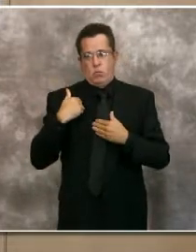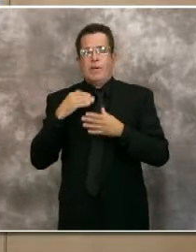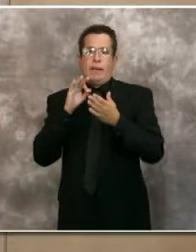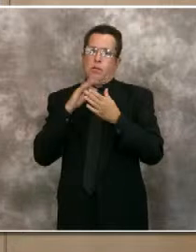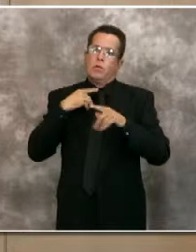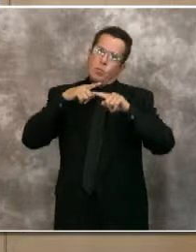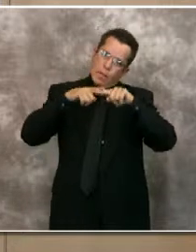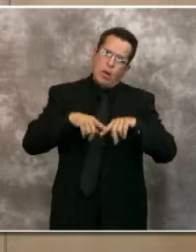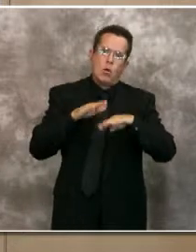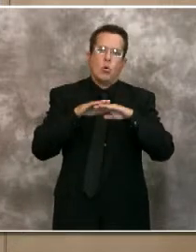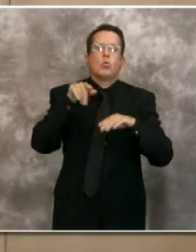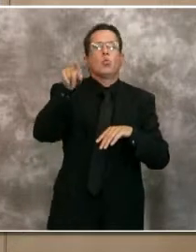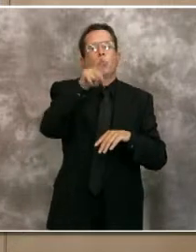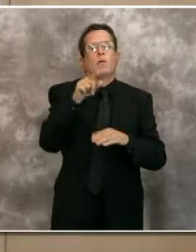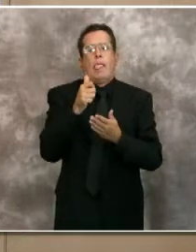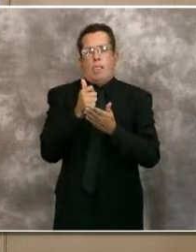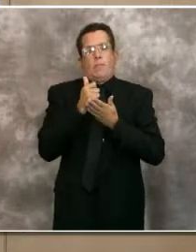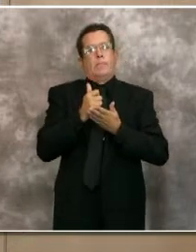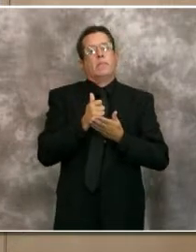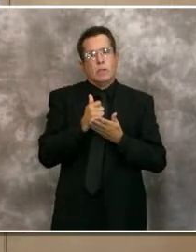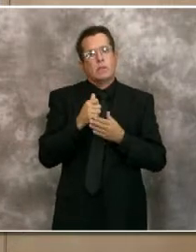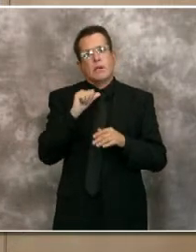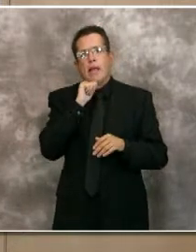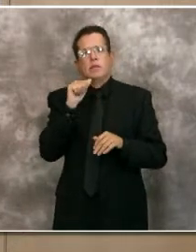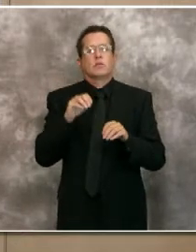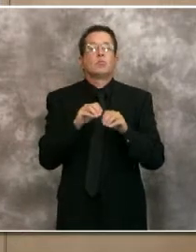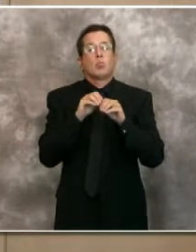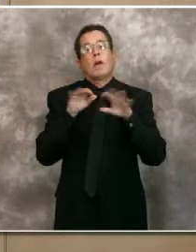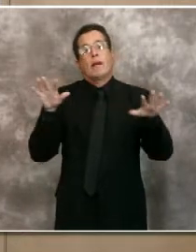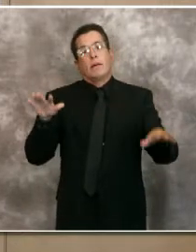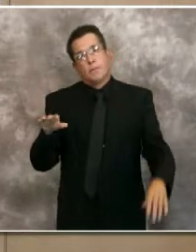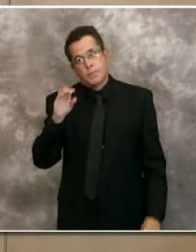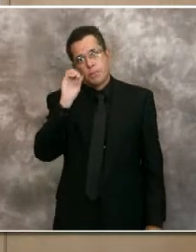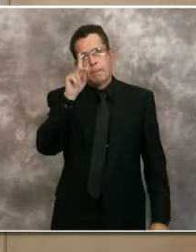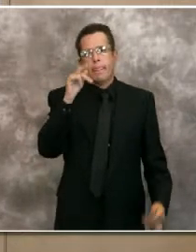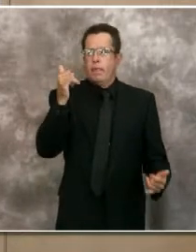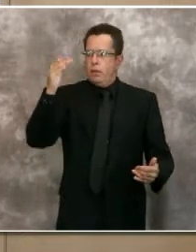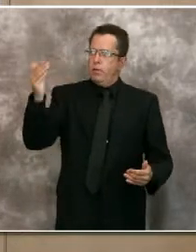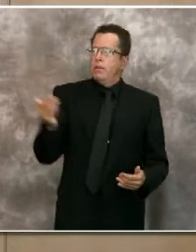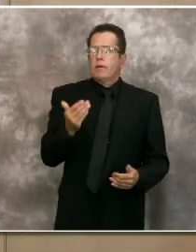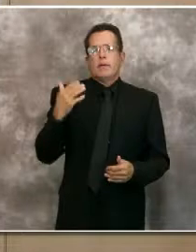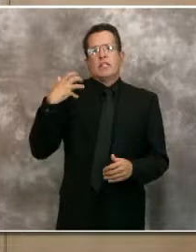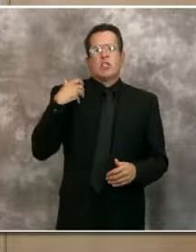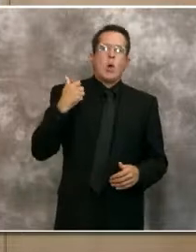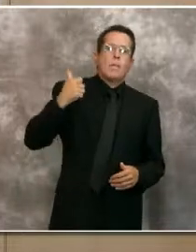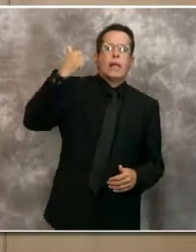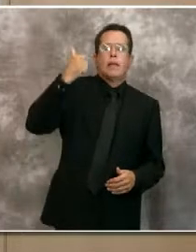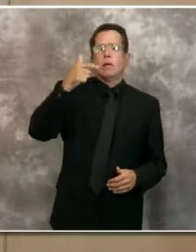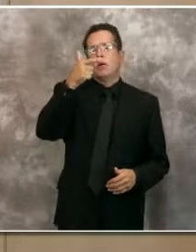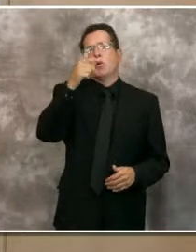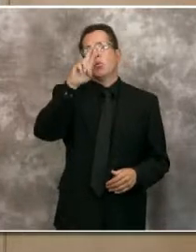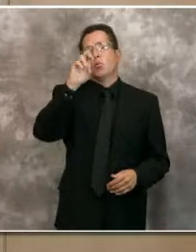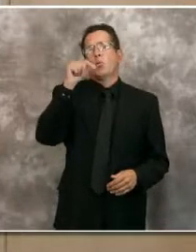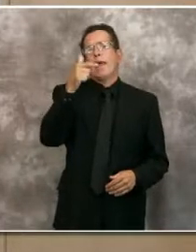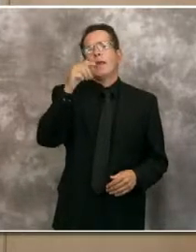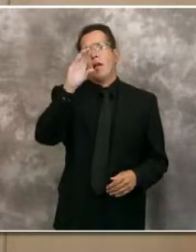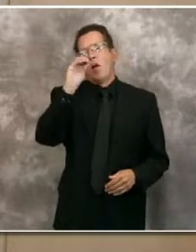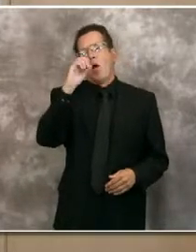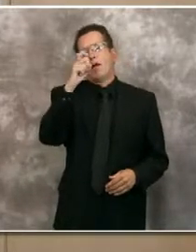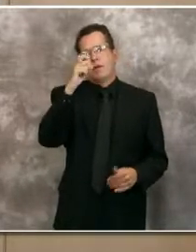you to help us with this process. Now please welcome back to the podium Supervisor and Chairman Greg Cox. Thank